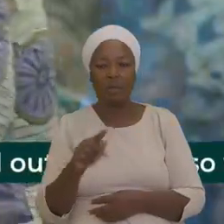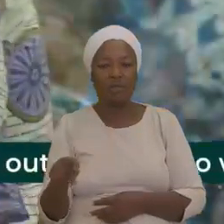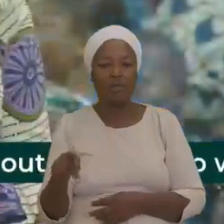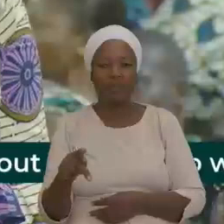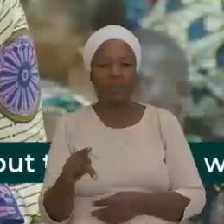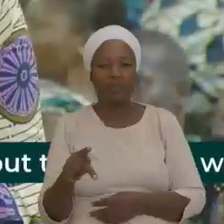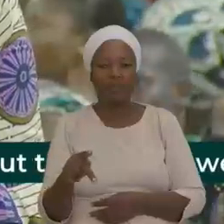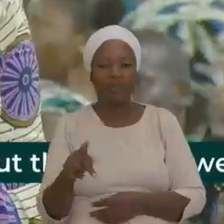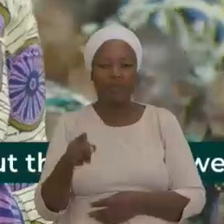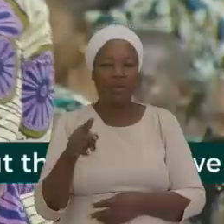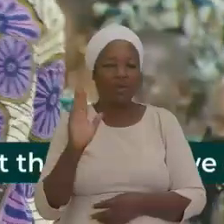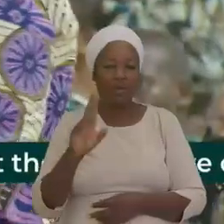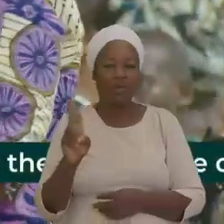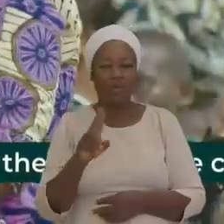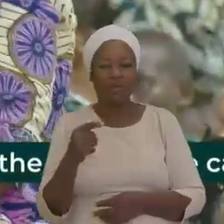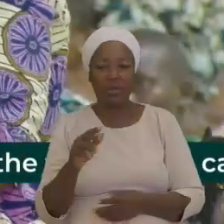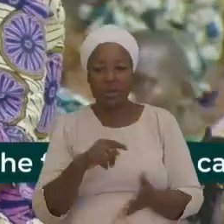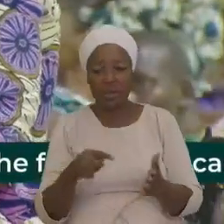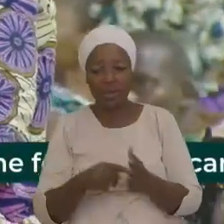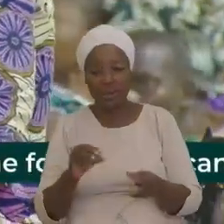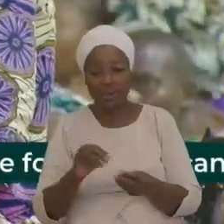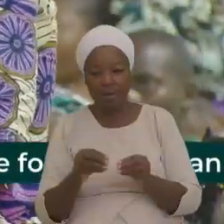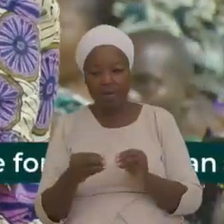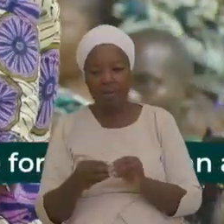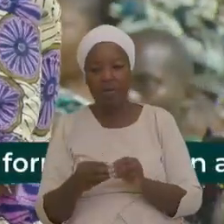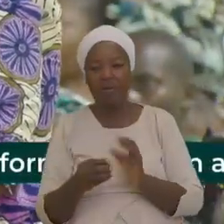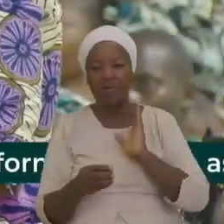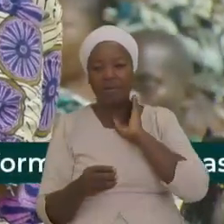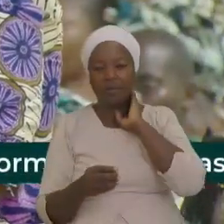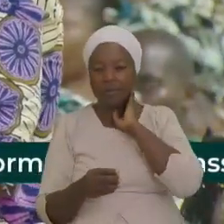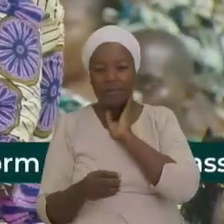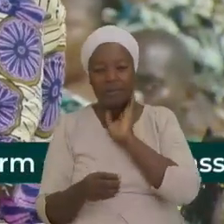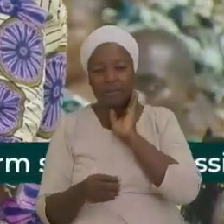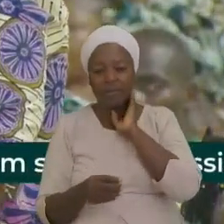You will use the following number. Le plus